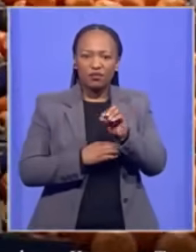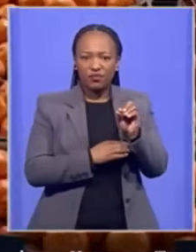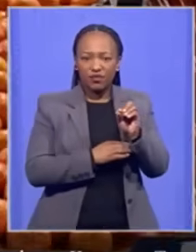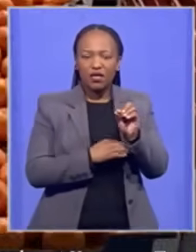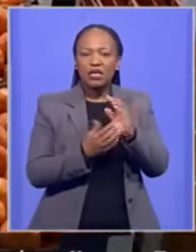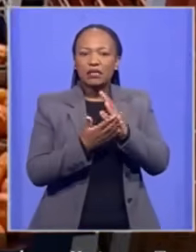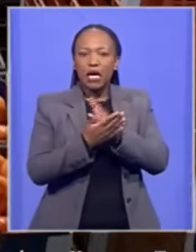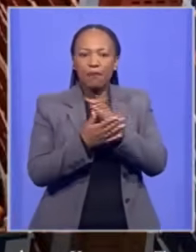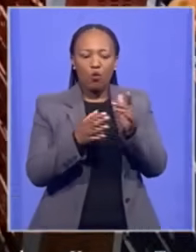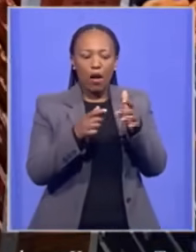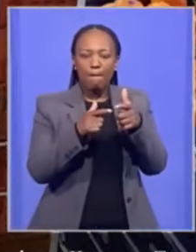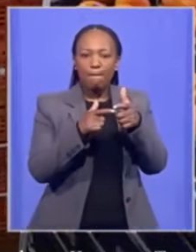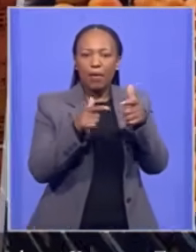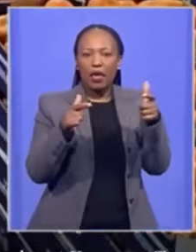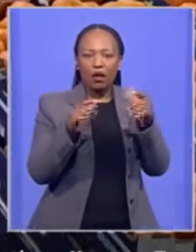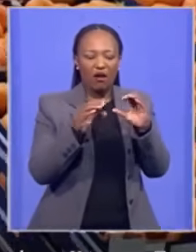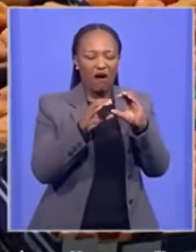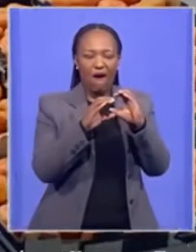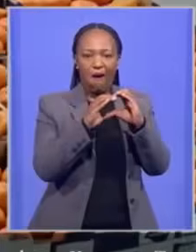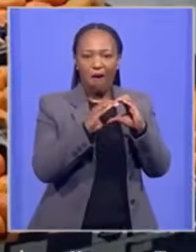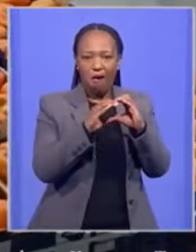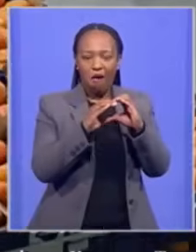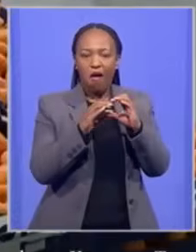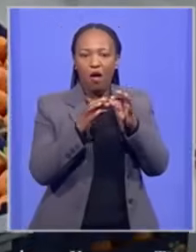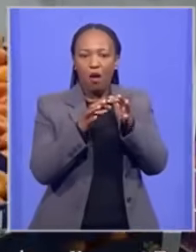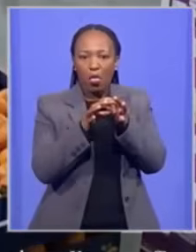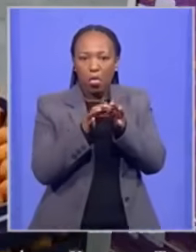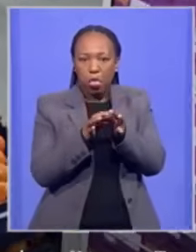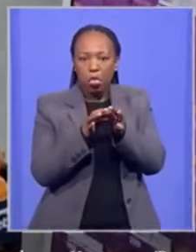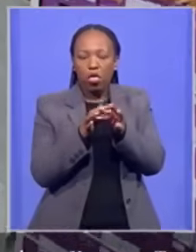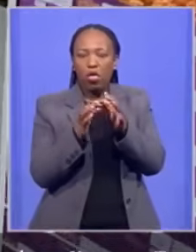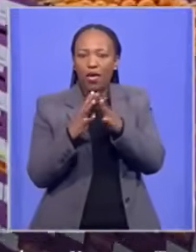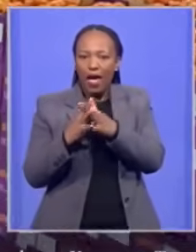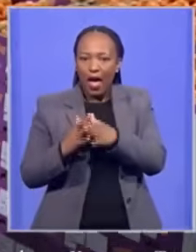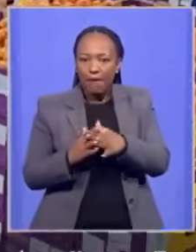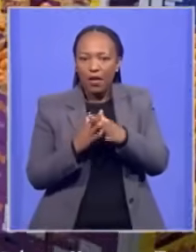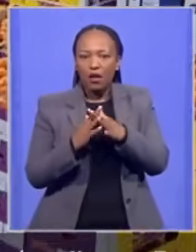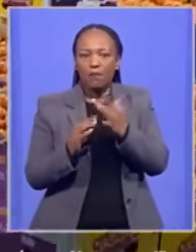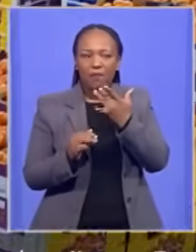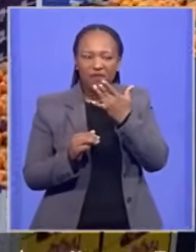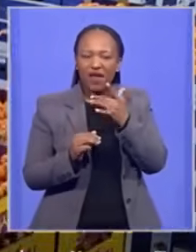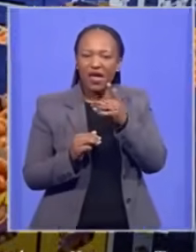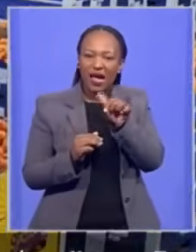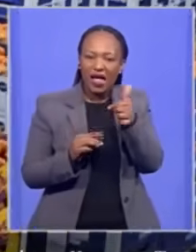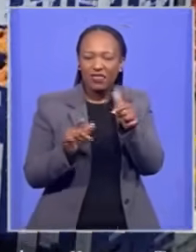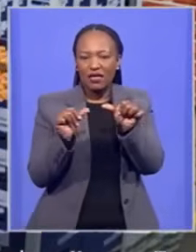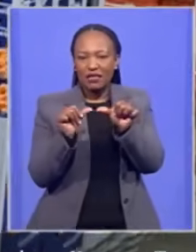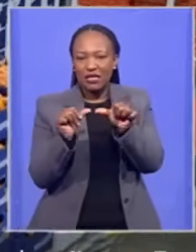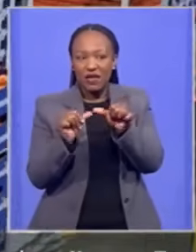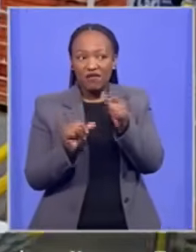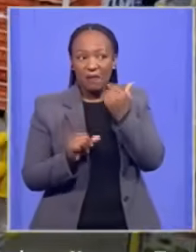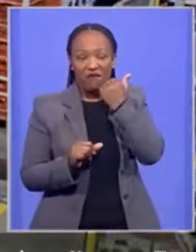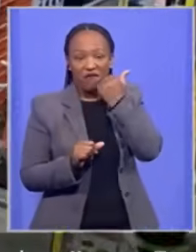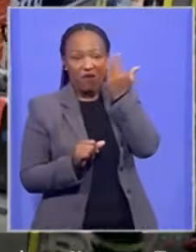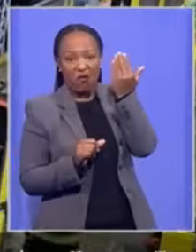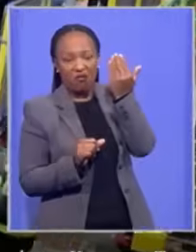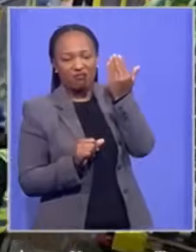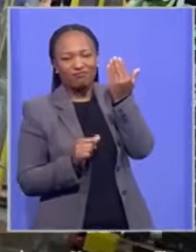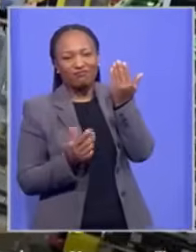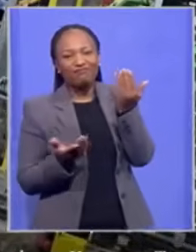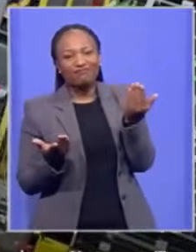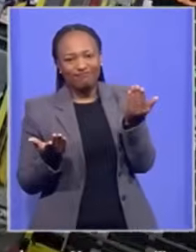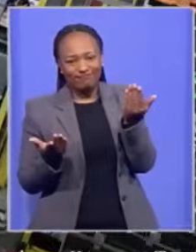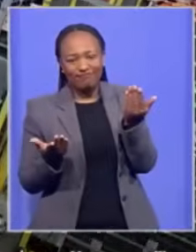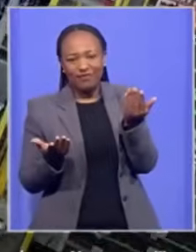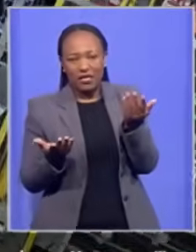ba manyaka tša magareng Amerika e nyaka tša mohuta o rileng so ge ba tlhele ba di nyaka go raya gore go na le bothata